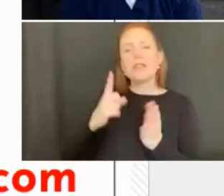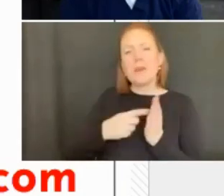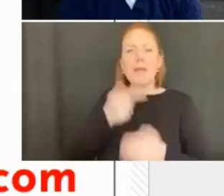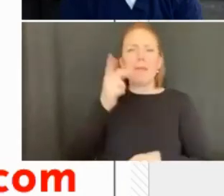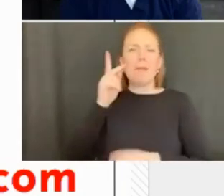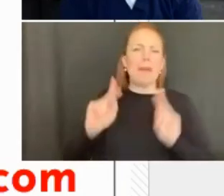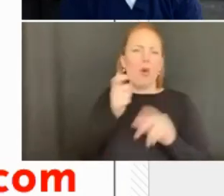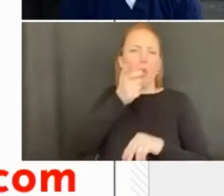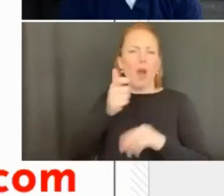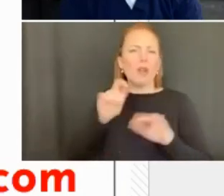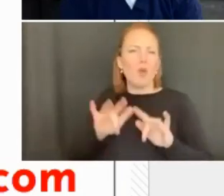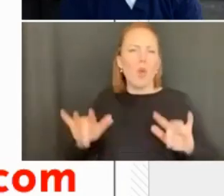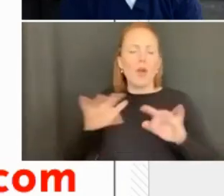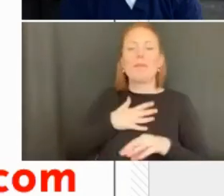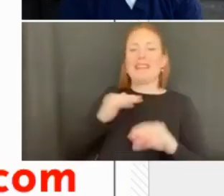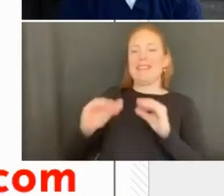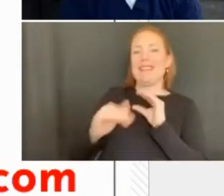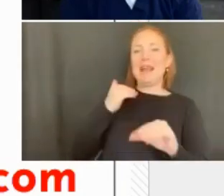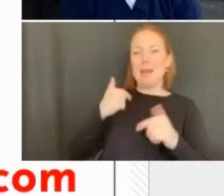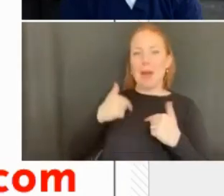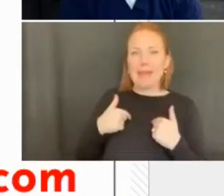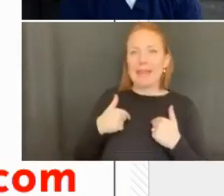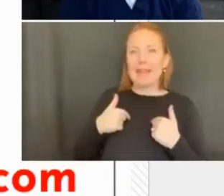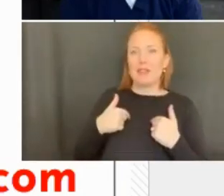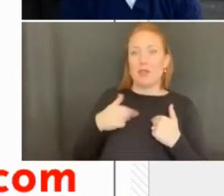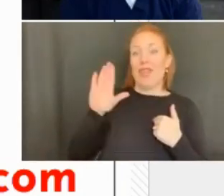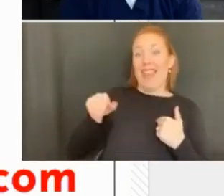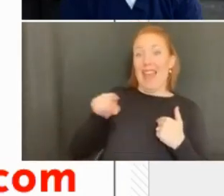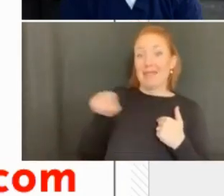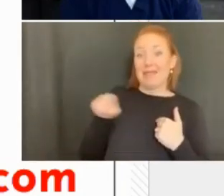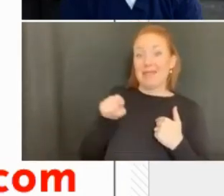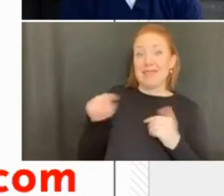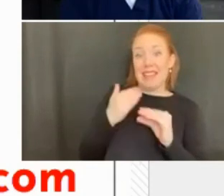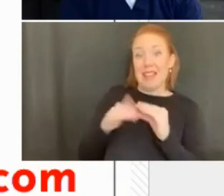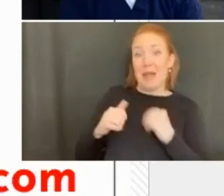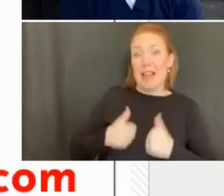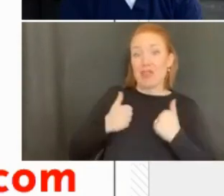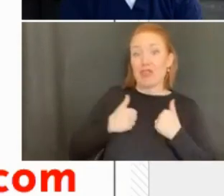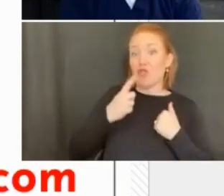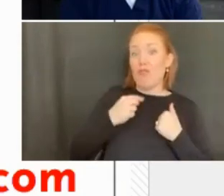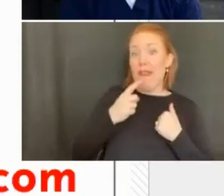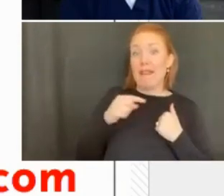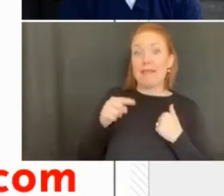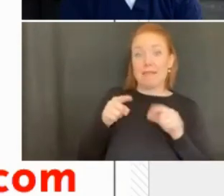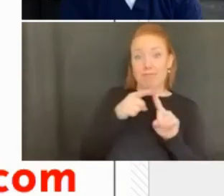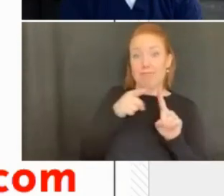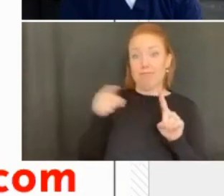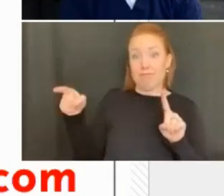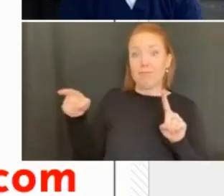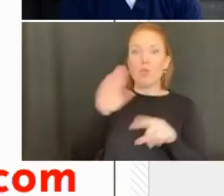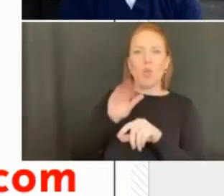us an email to this email address in red with the subject line below. We'll get it to